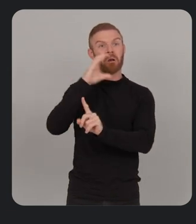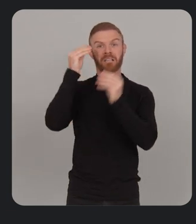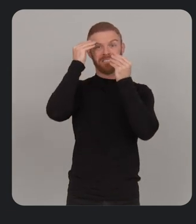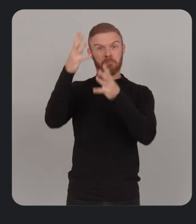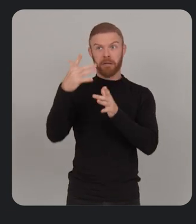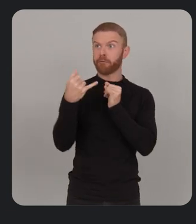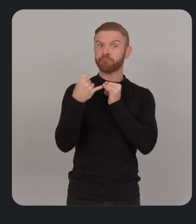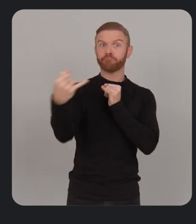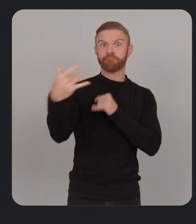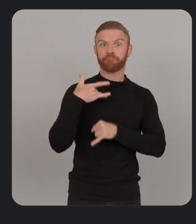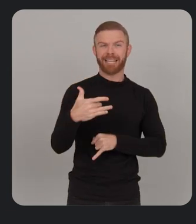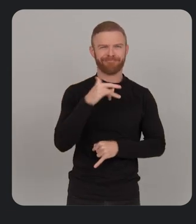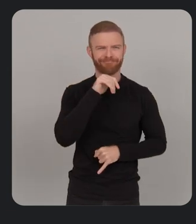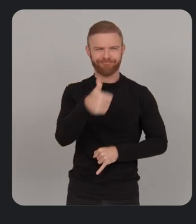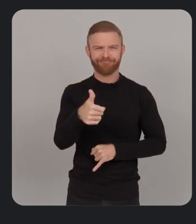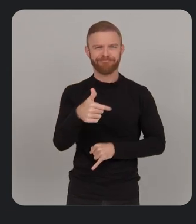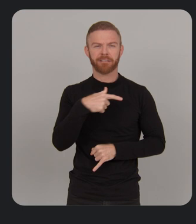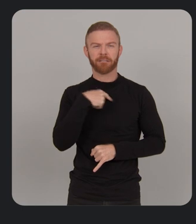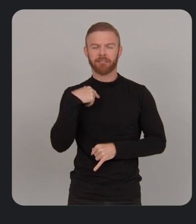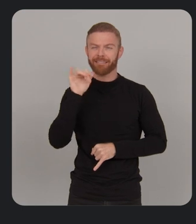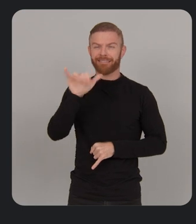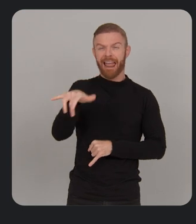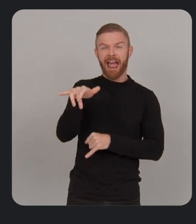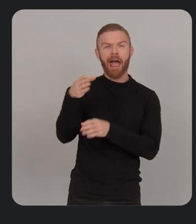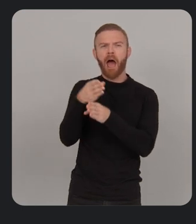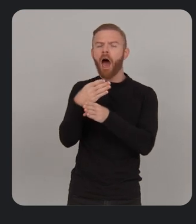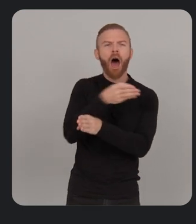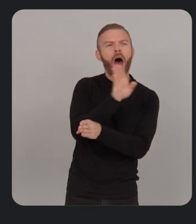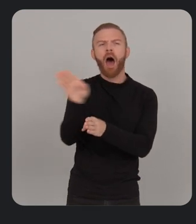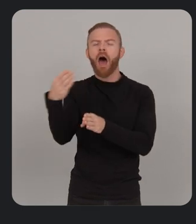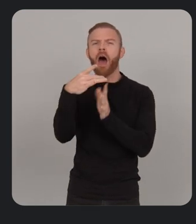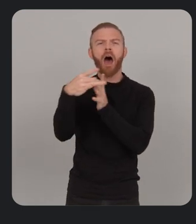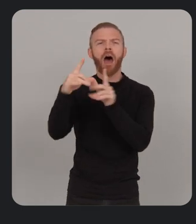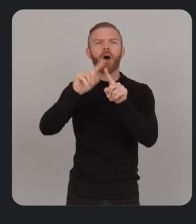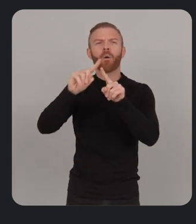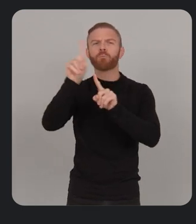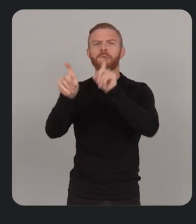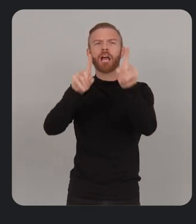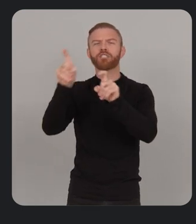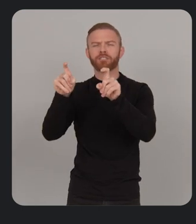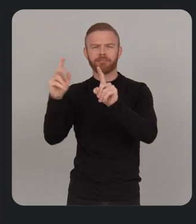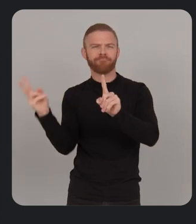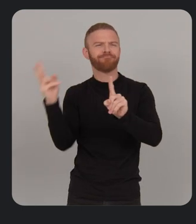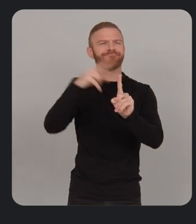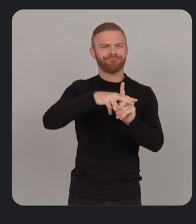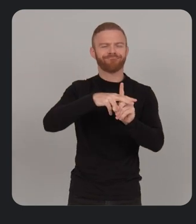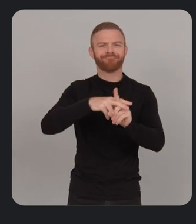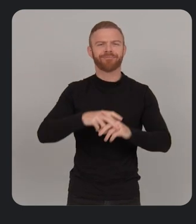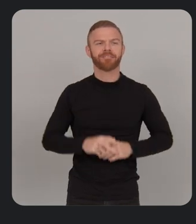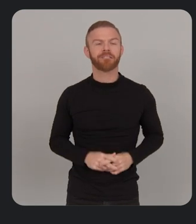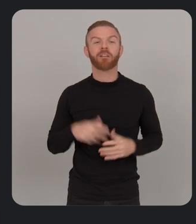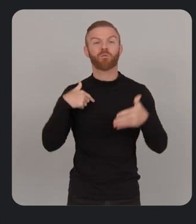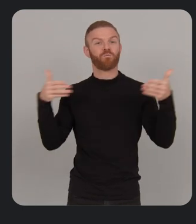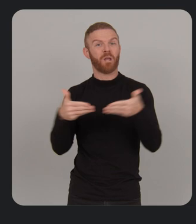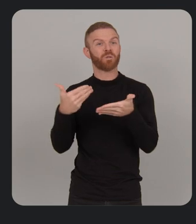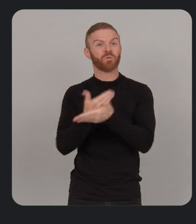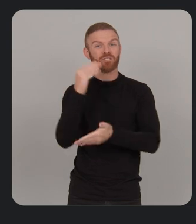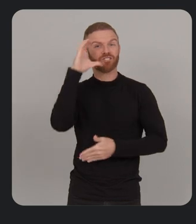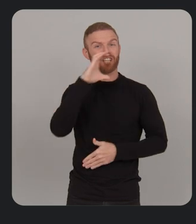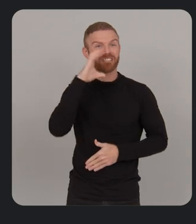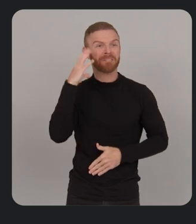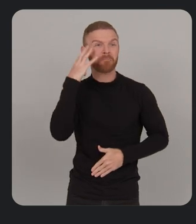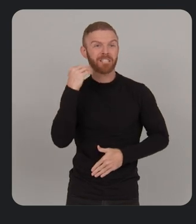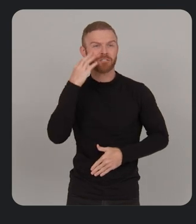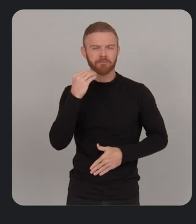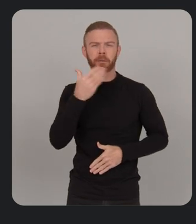isn't linear. We take these seemingly unpredictable paths where one question might lead to another. So we're introducing new search experiences